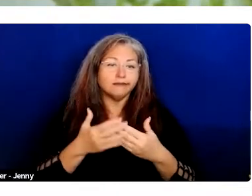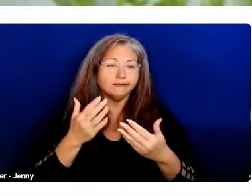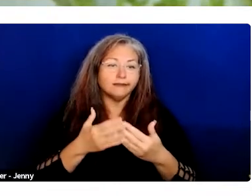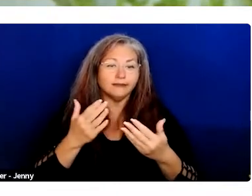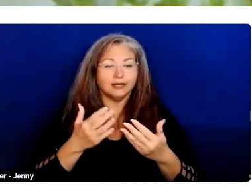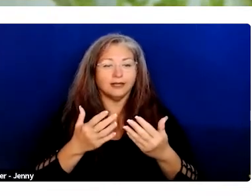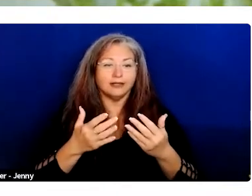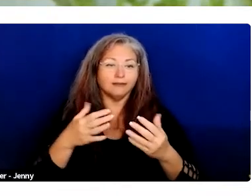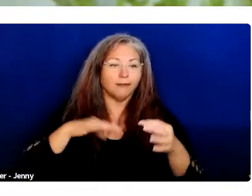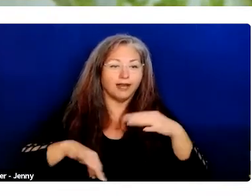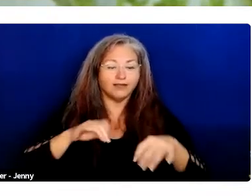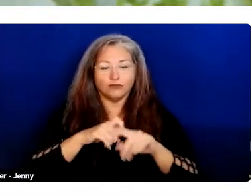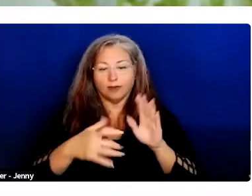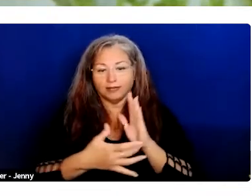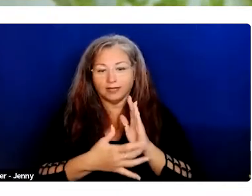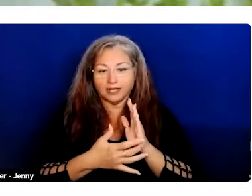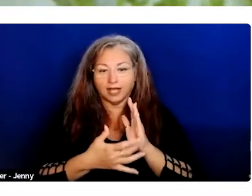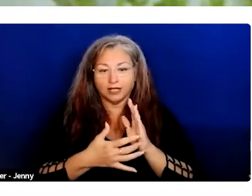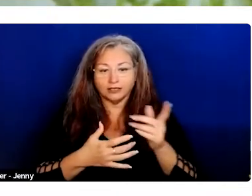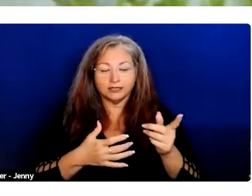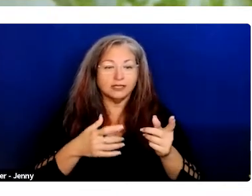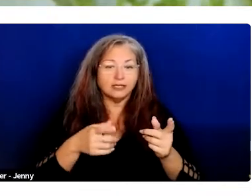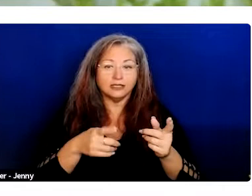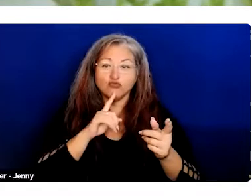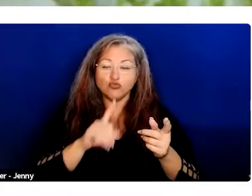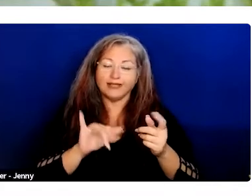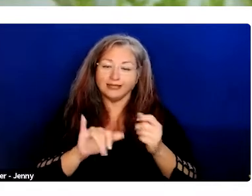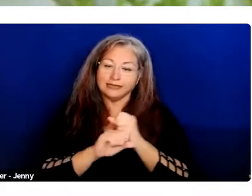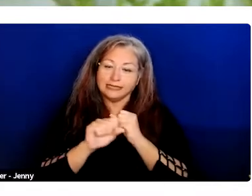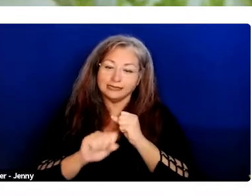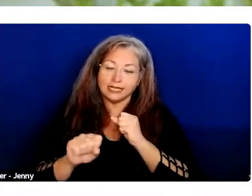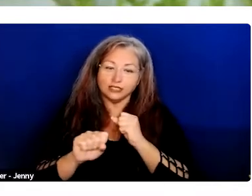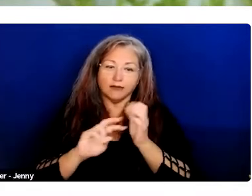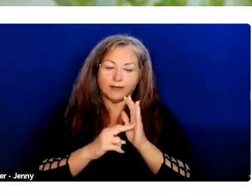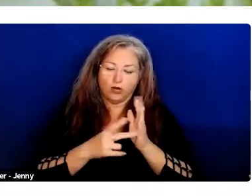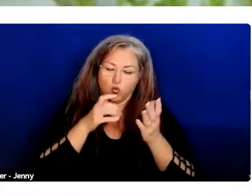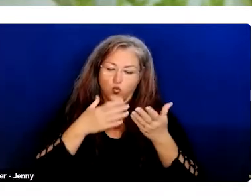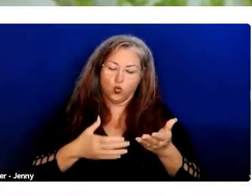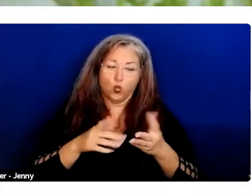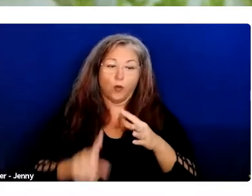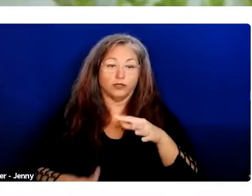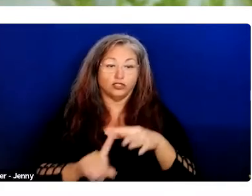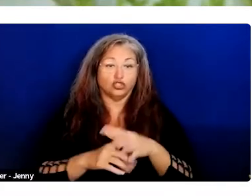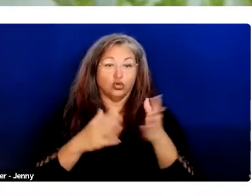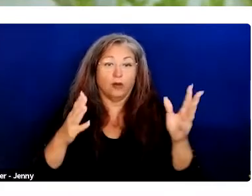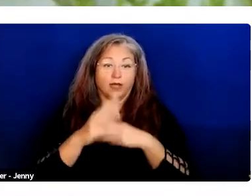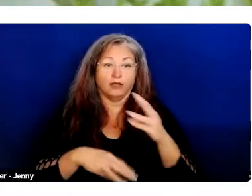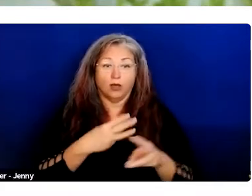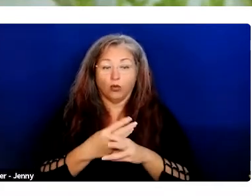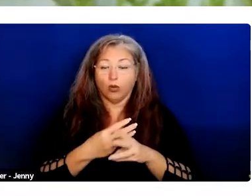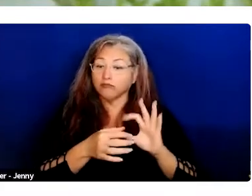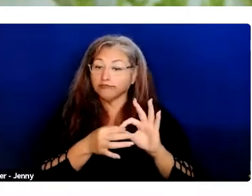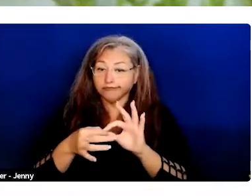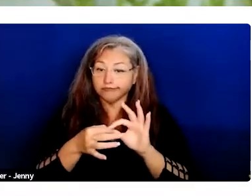brings. Technology is truly an extension of who we are and how we show up in the world. And many in